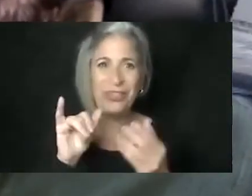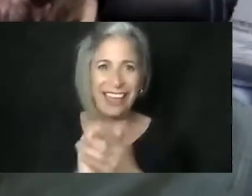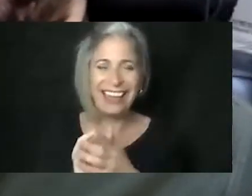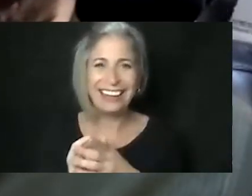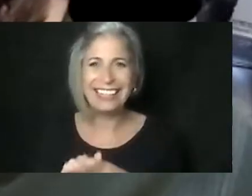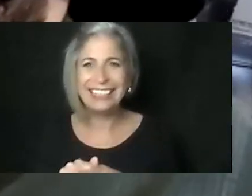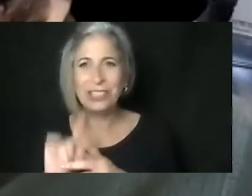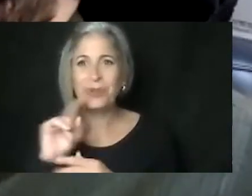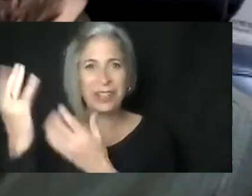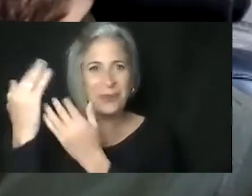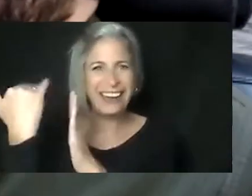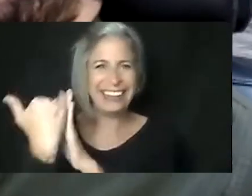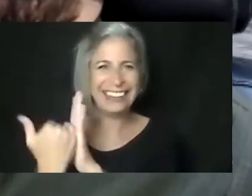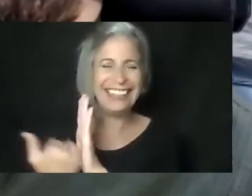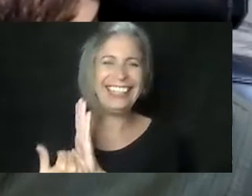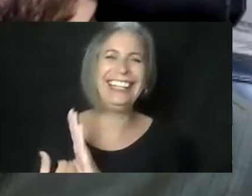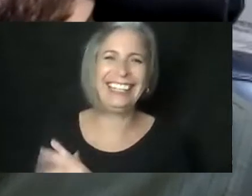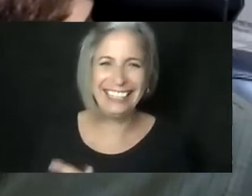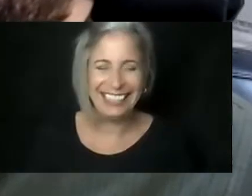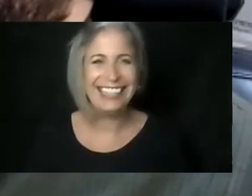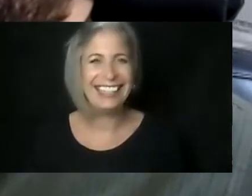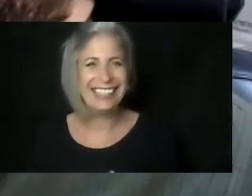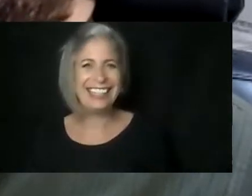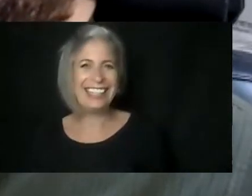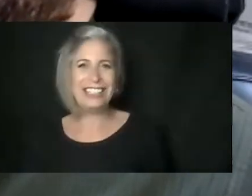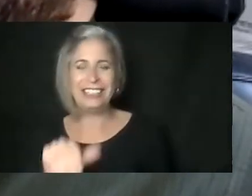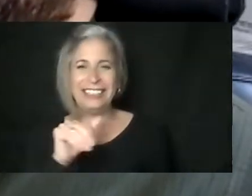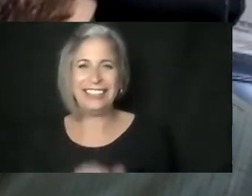a waiting list that we keep and that we have.